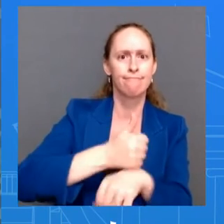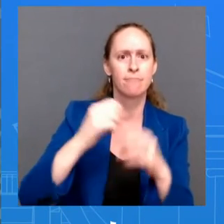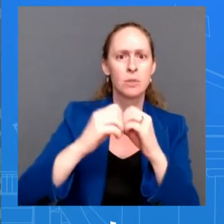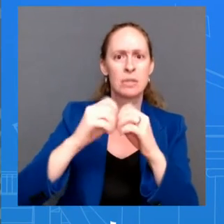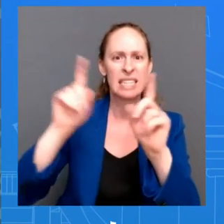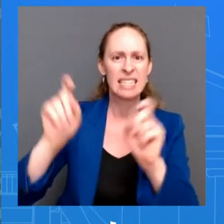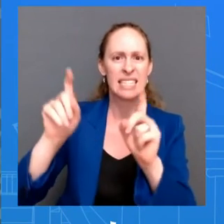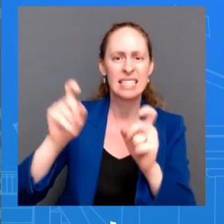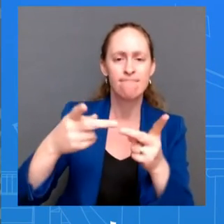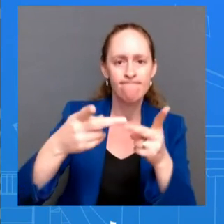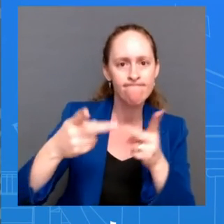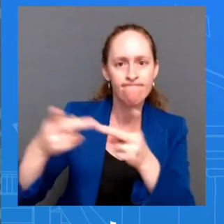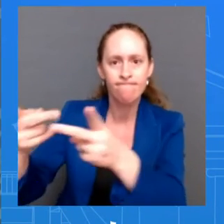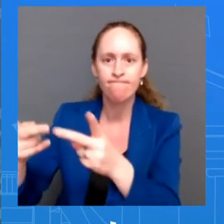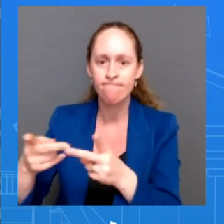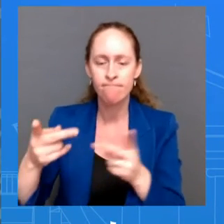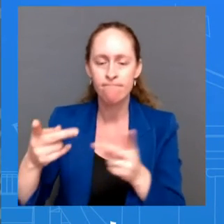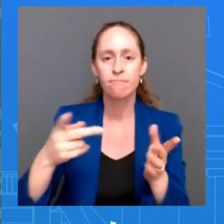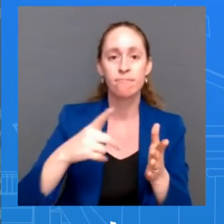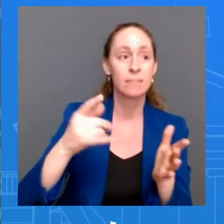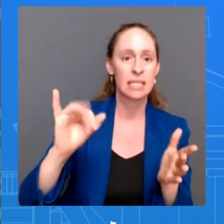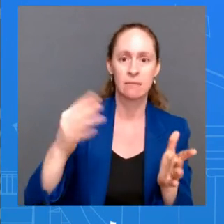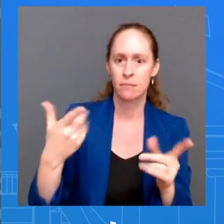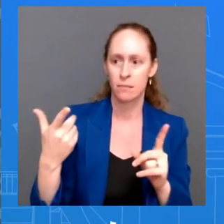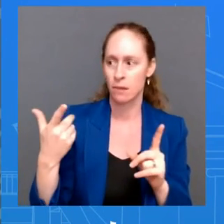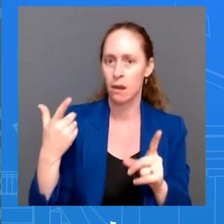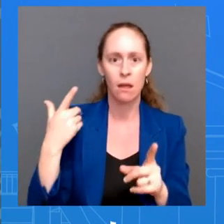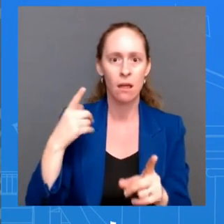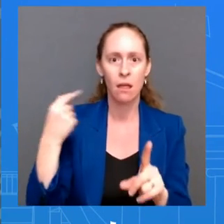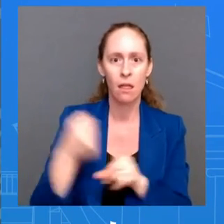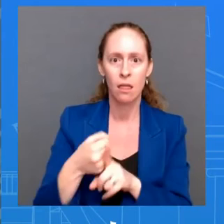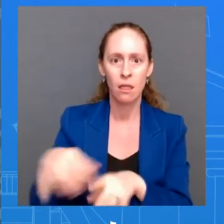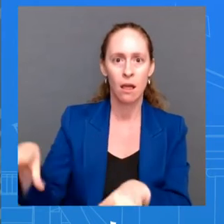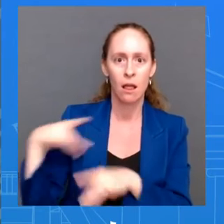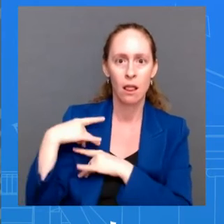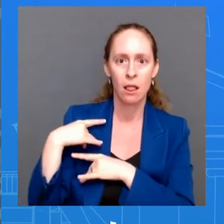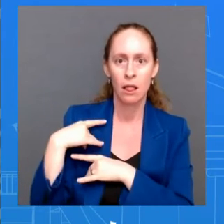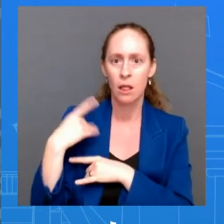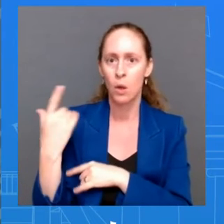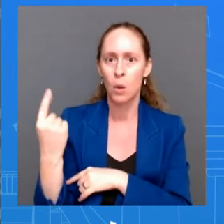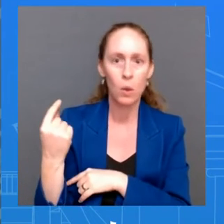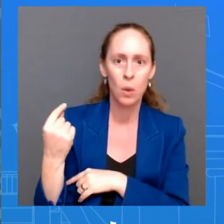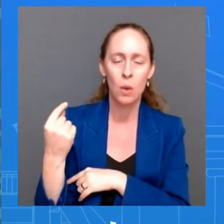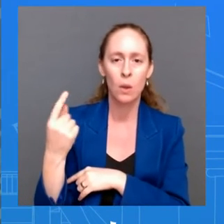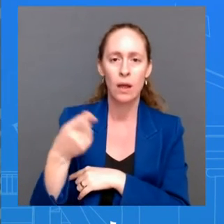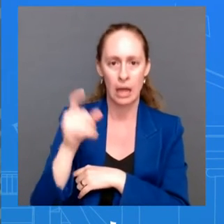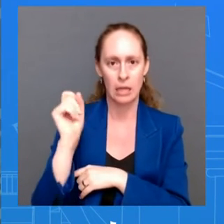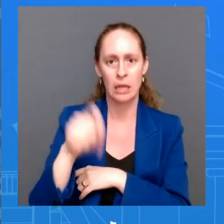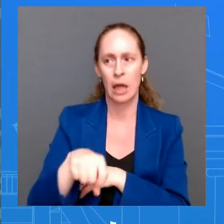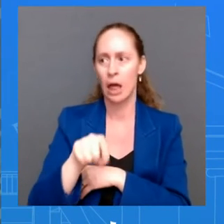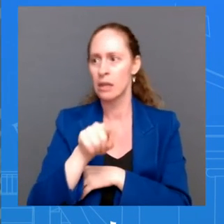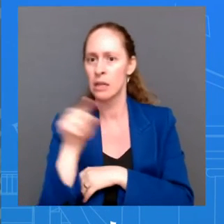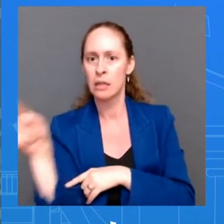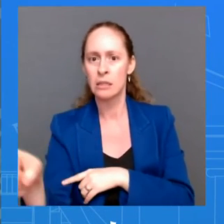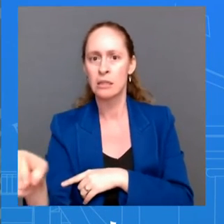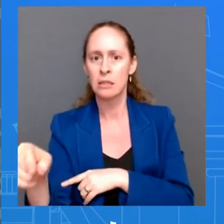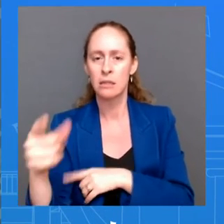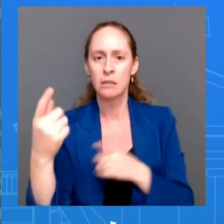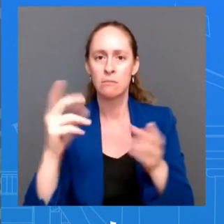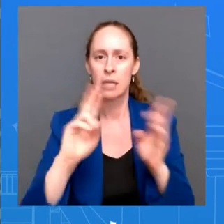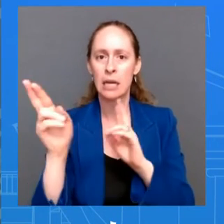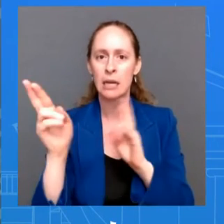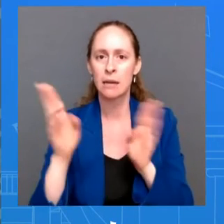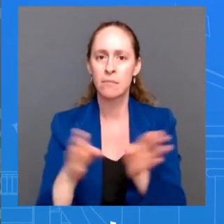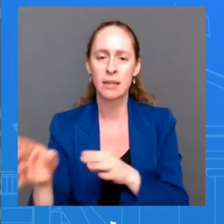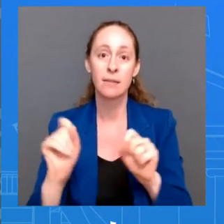how to proceed or if they have monkeypox, and also to make sure that people are educated. That is also something